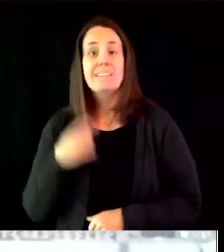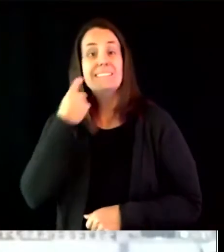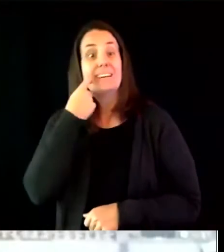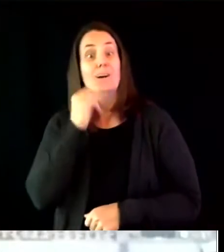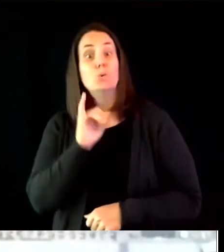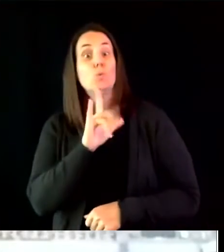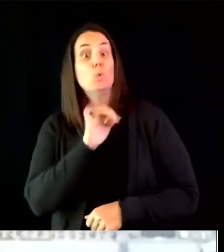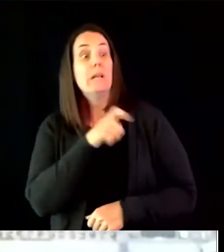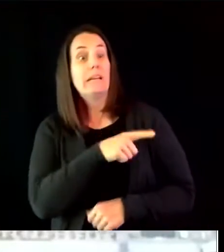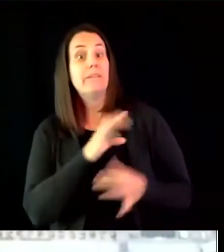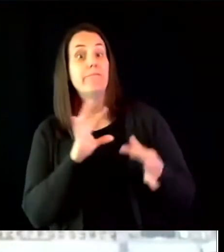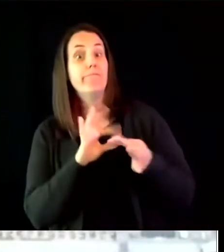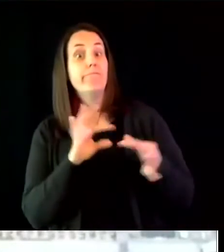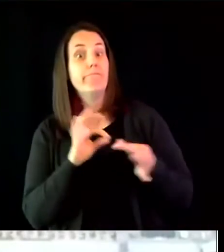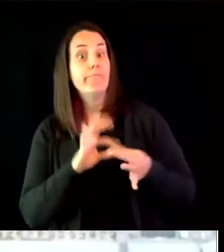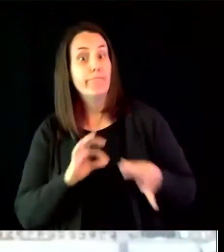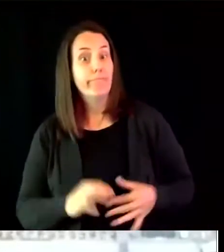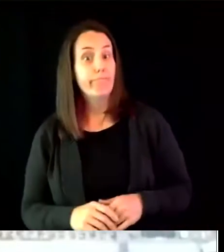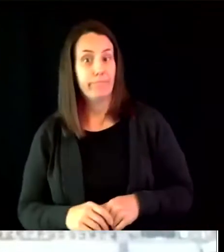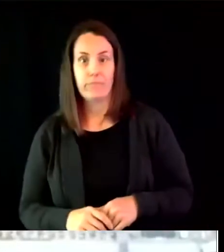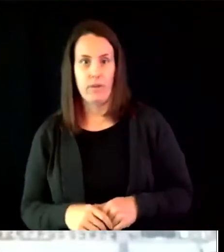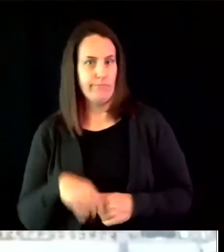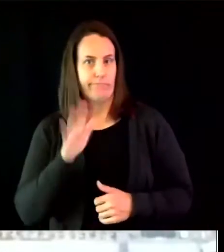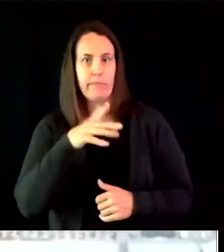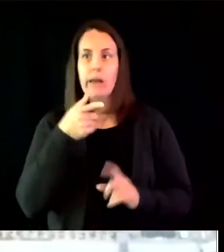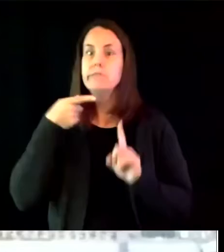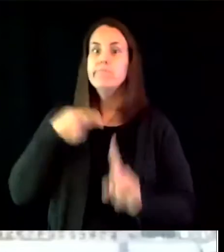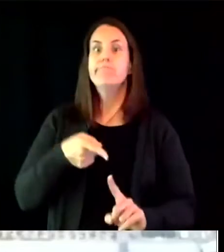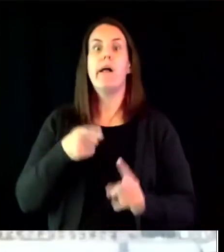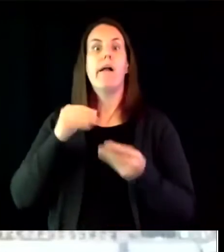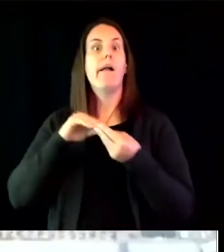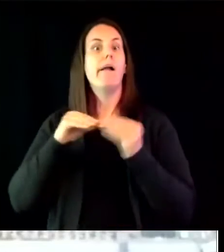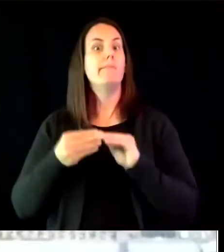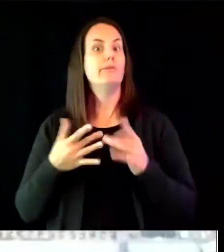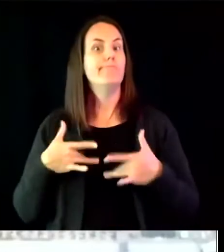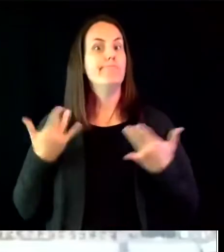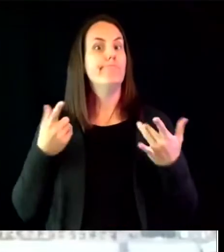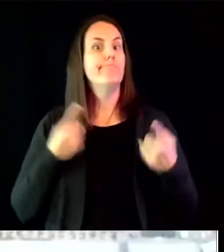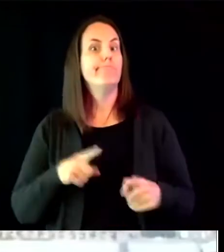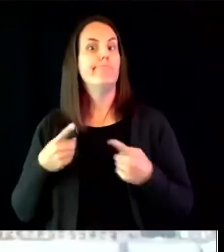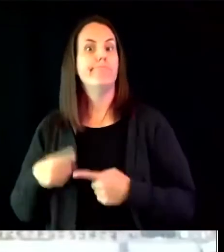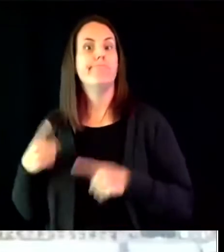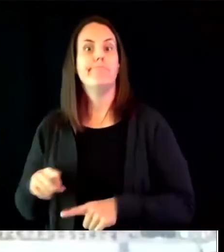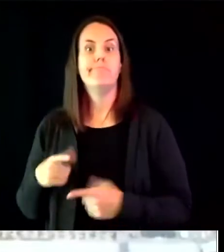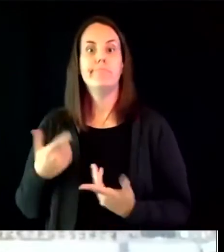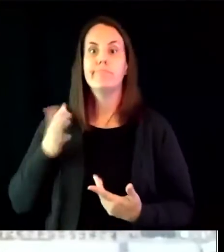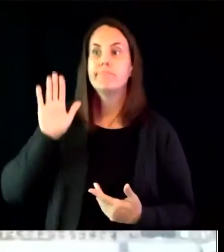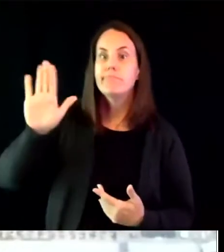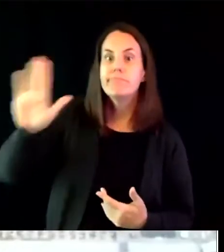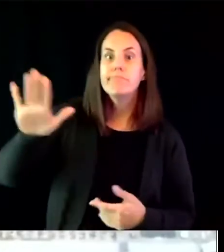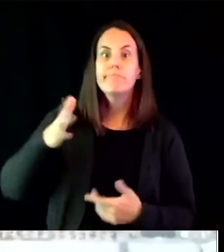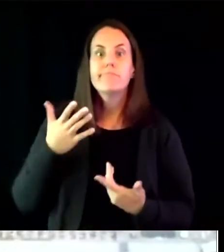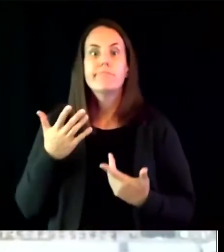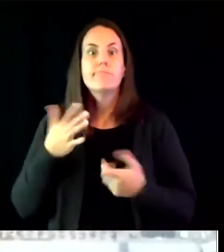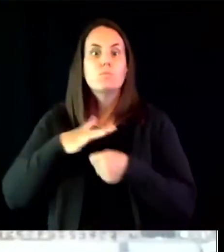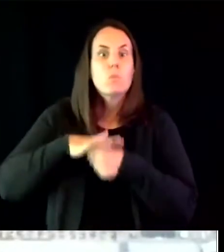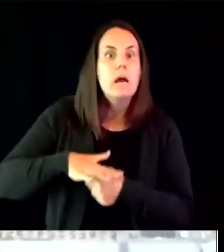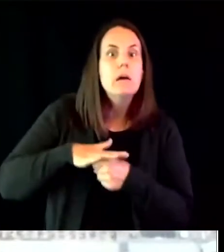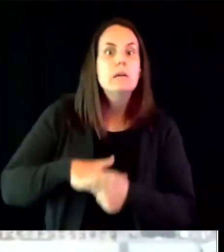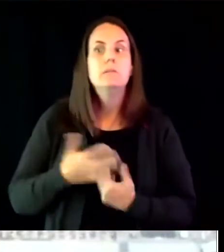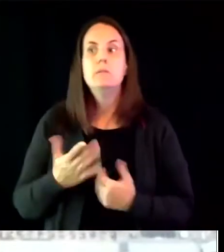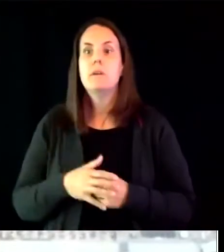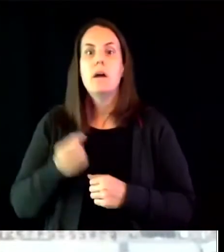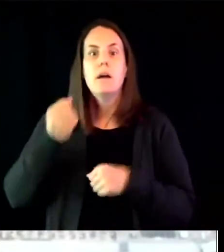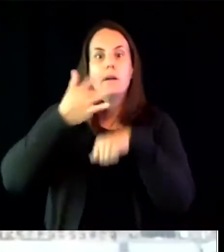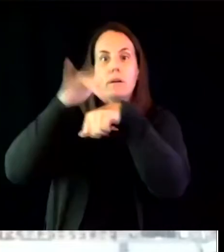your state right now? What is the stress going on with the hospitals in terms of bed capacities? What can you do